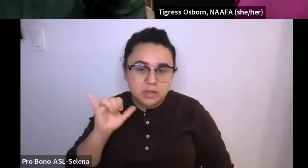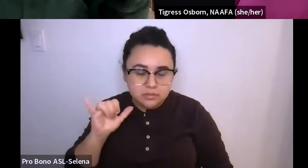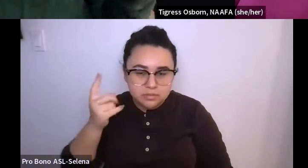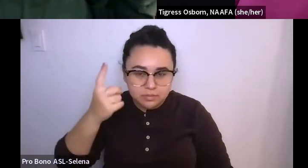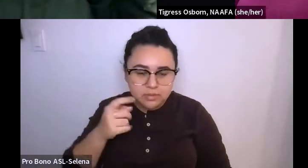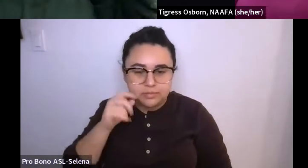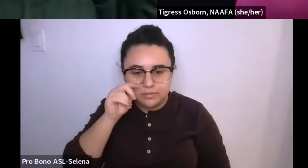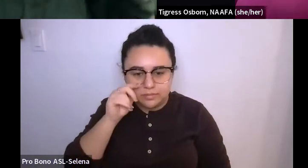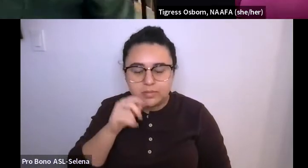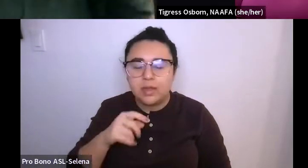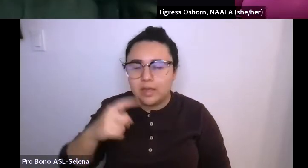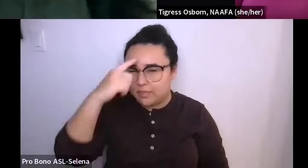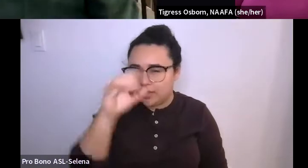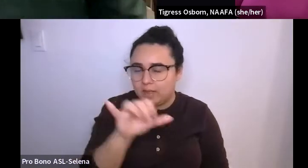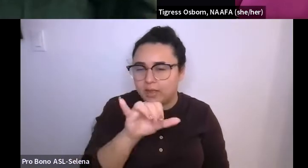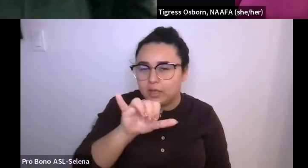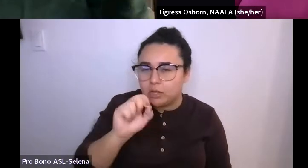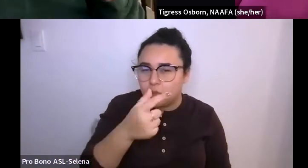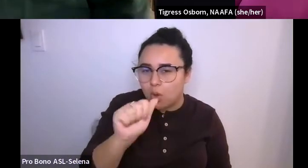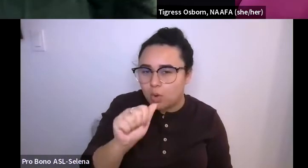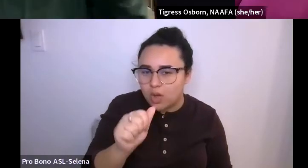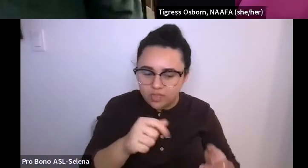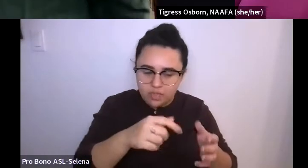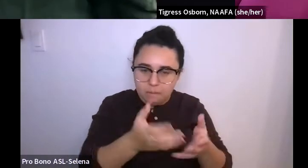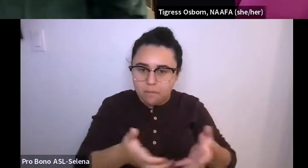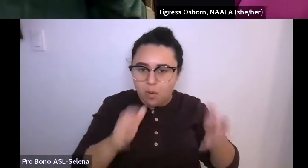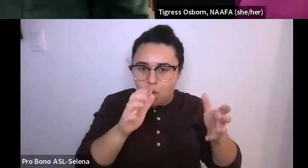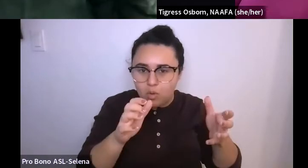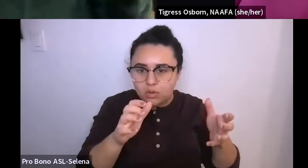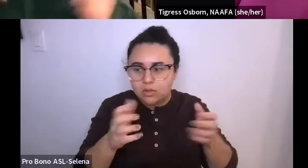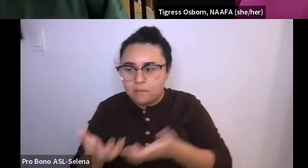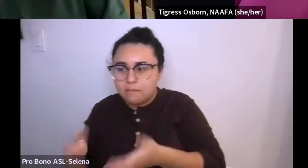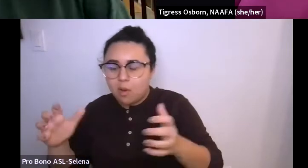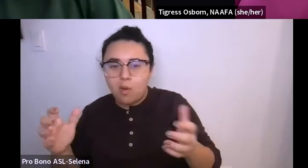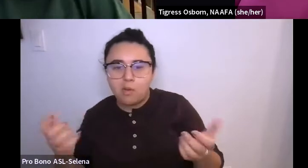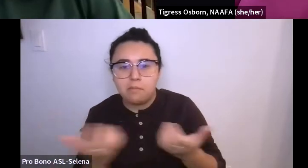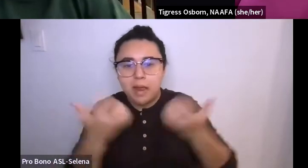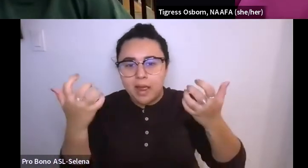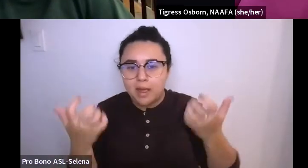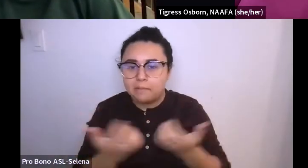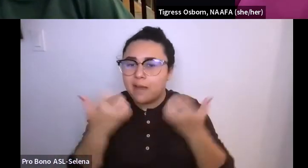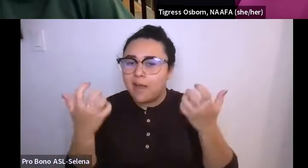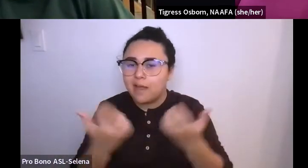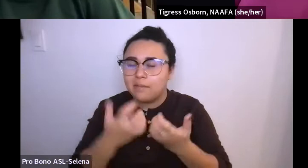balls, like banging against each other. And that's just like a really funny image. That's one of my favorite images.